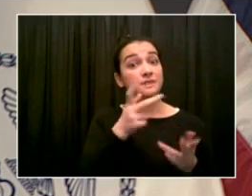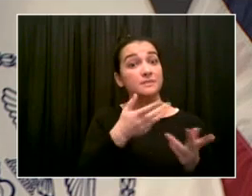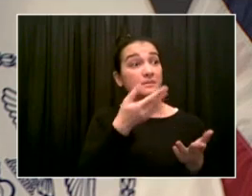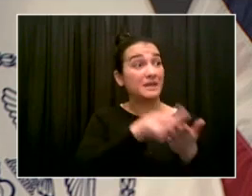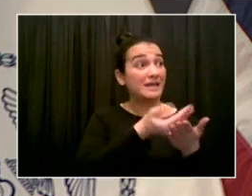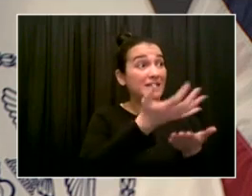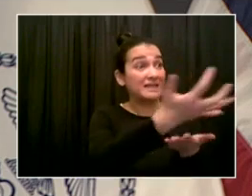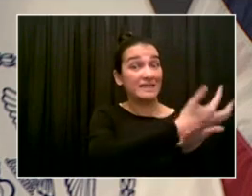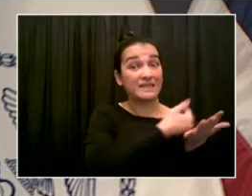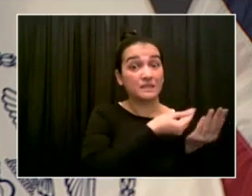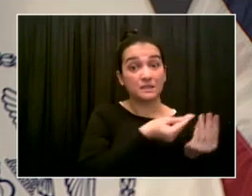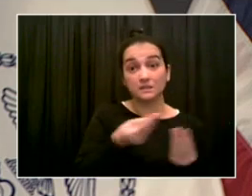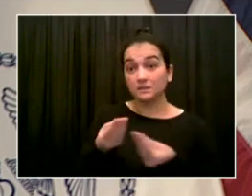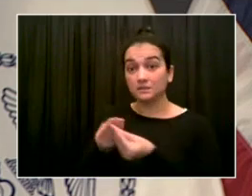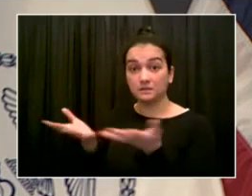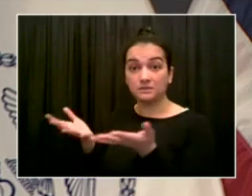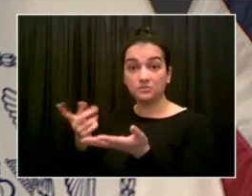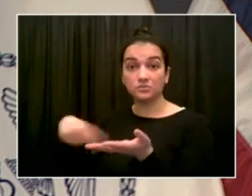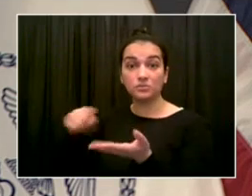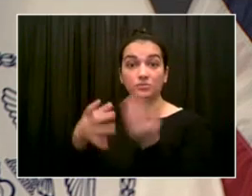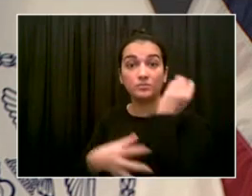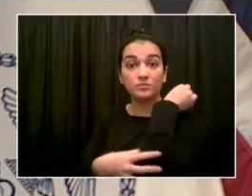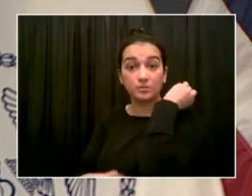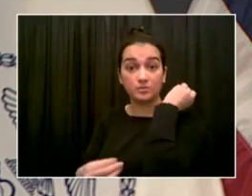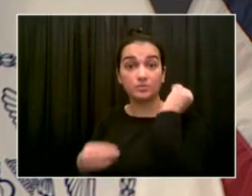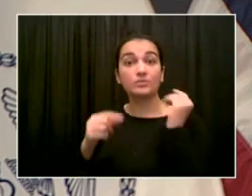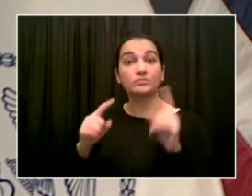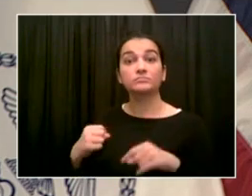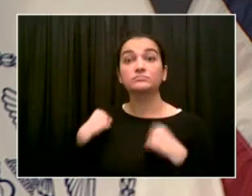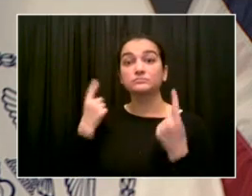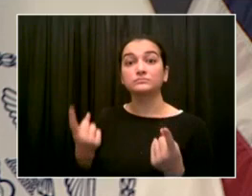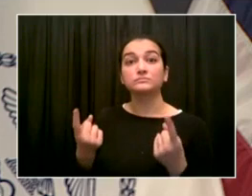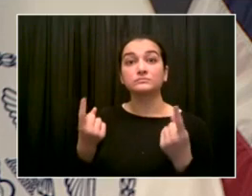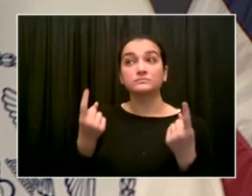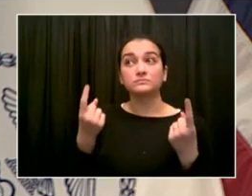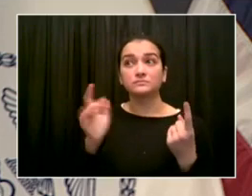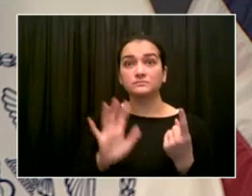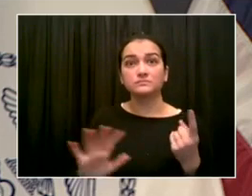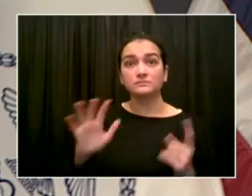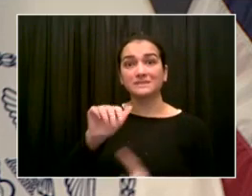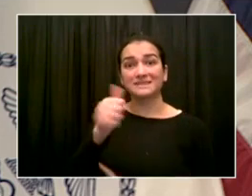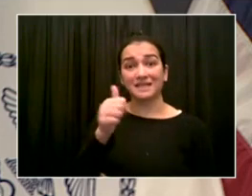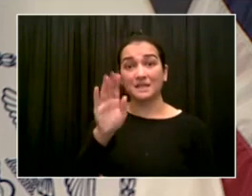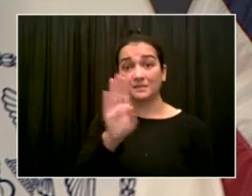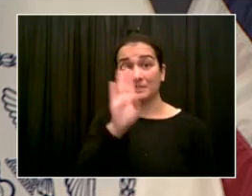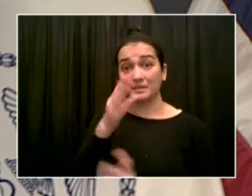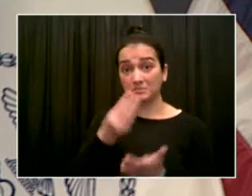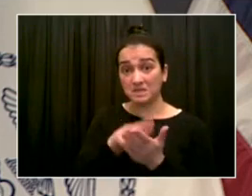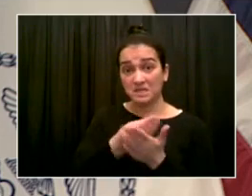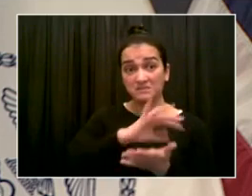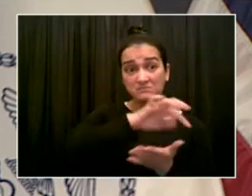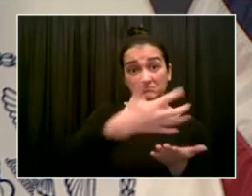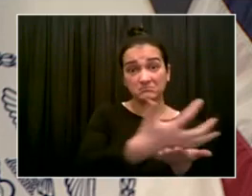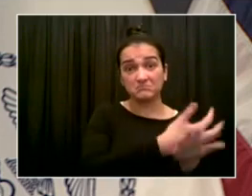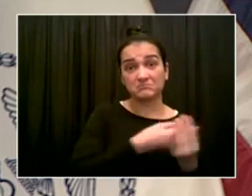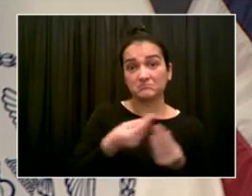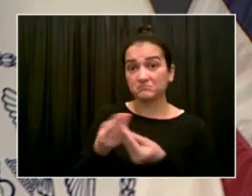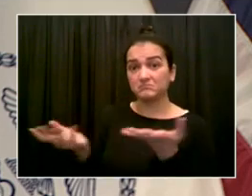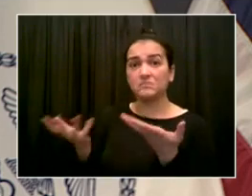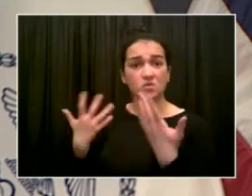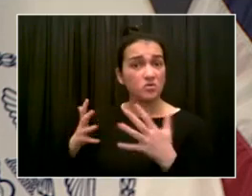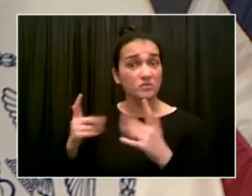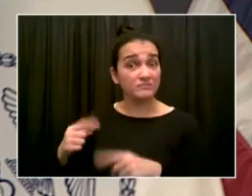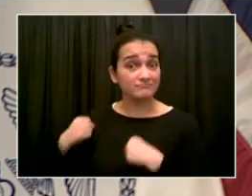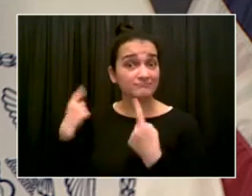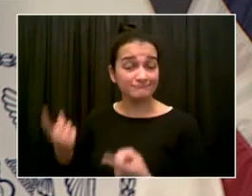billions. When you think about the impact, the money put back in working people's pockets with pre-K, and that's now hundreds